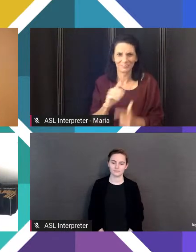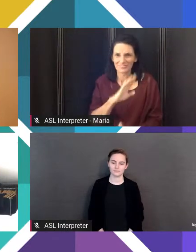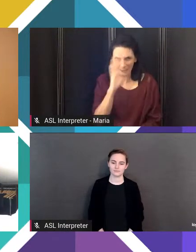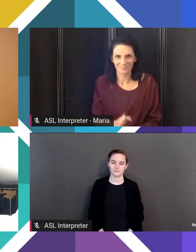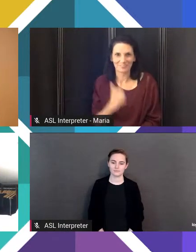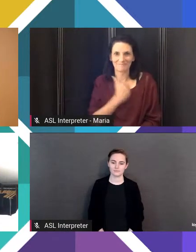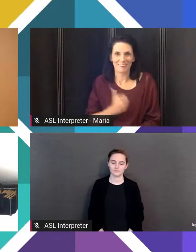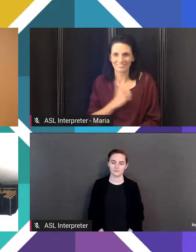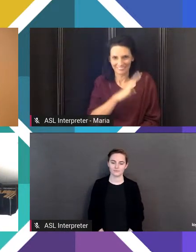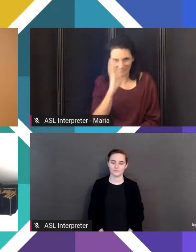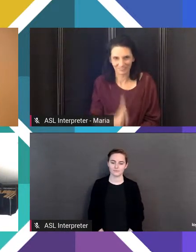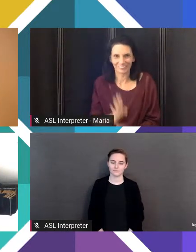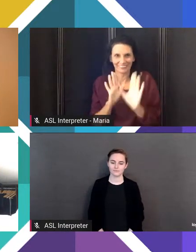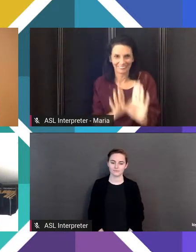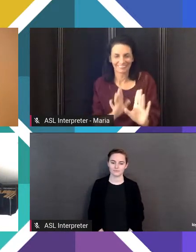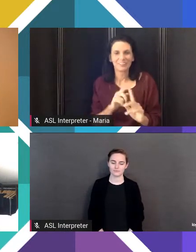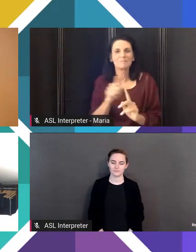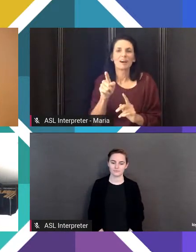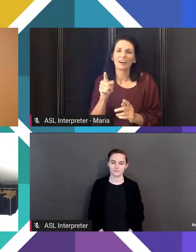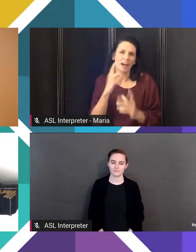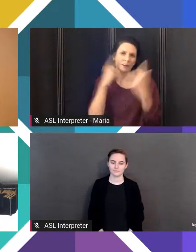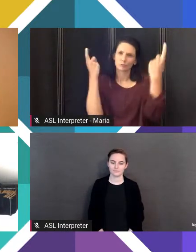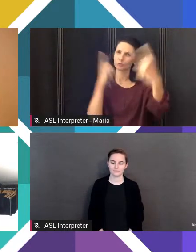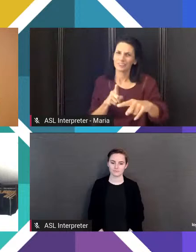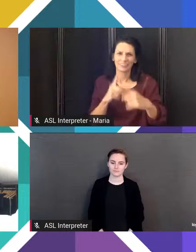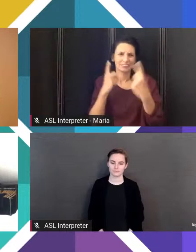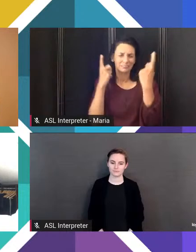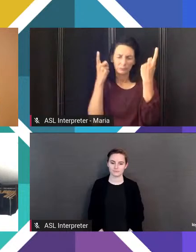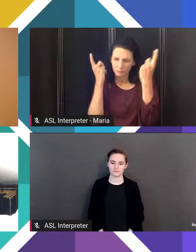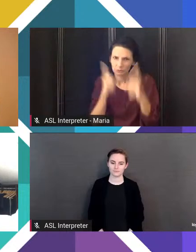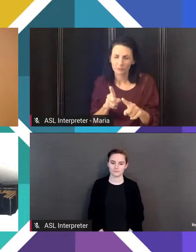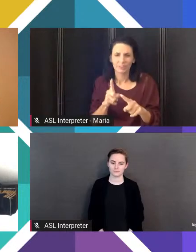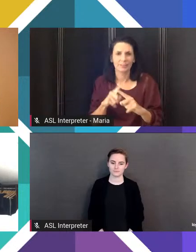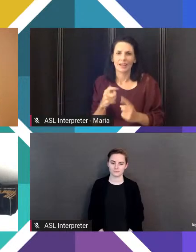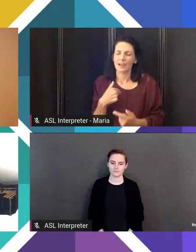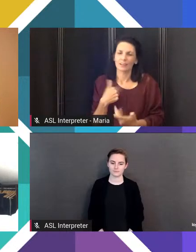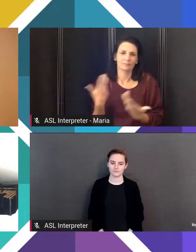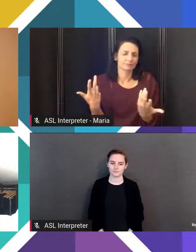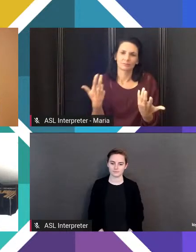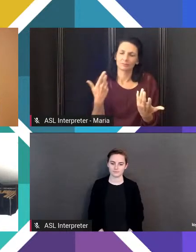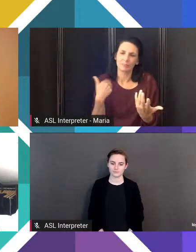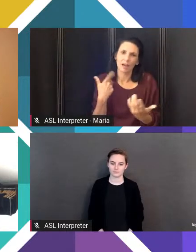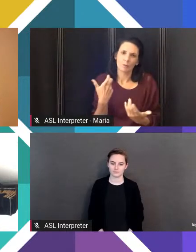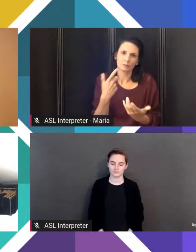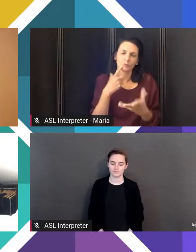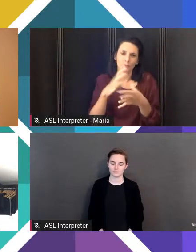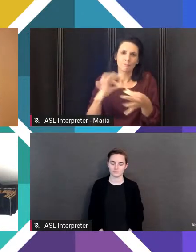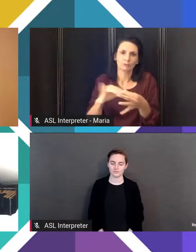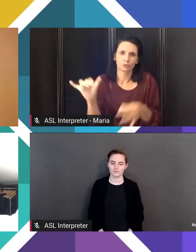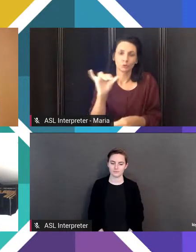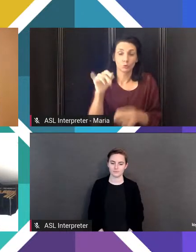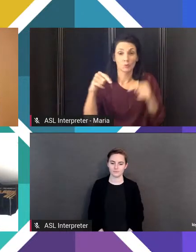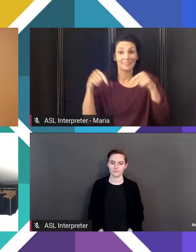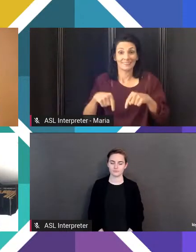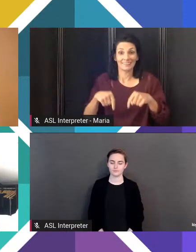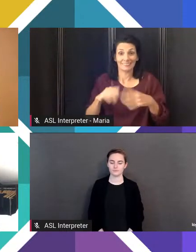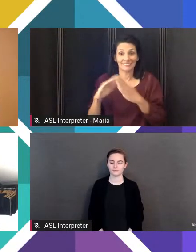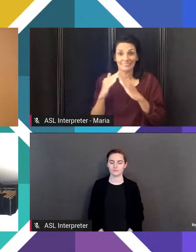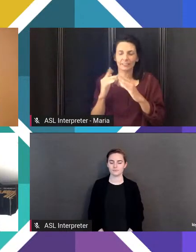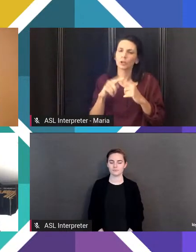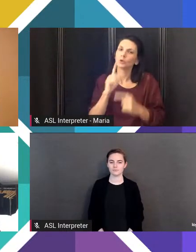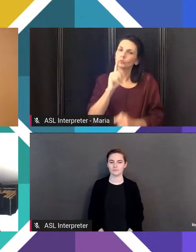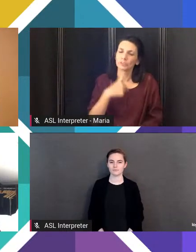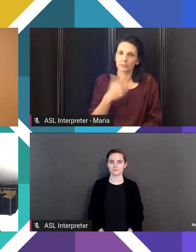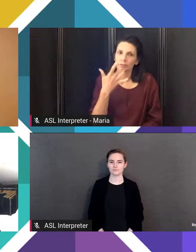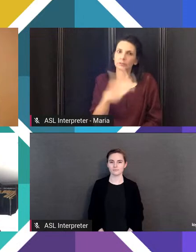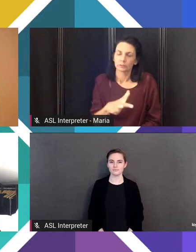But I absolutely agree. And I would be remiss if I didn't mention that in this city, we are really blessed